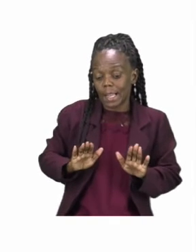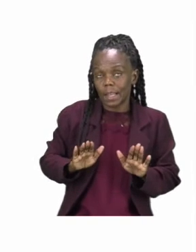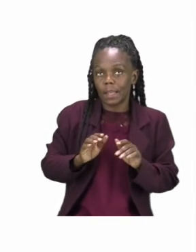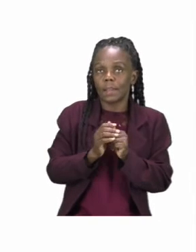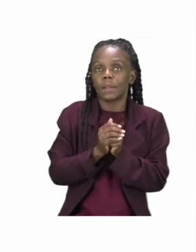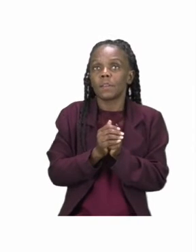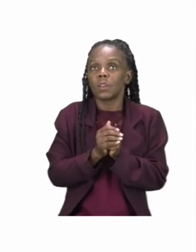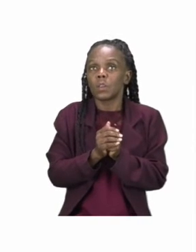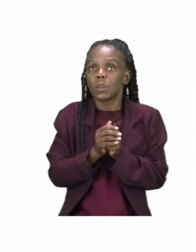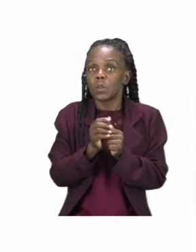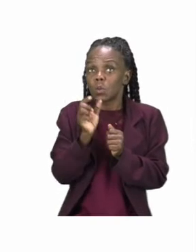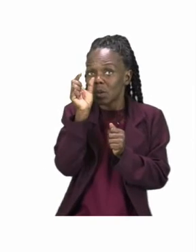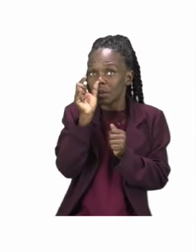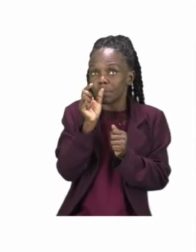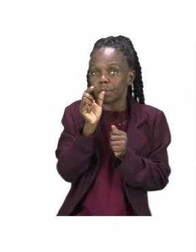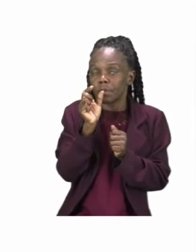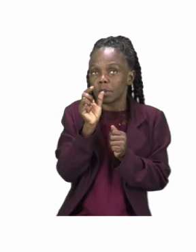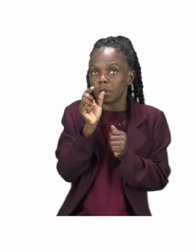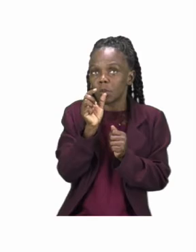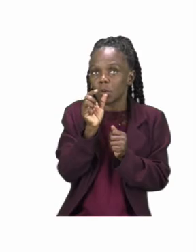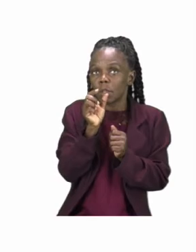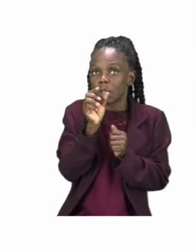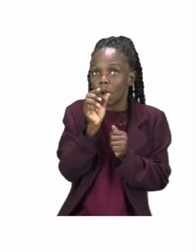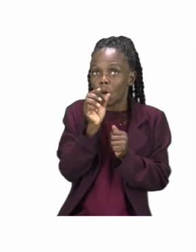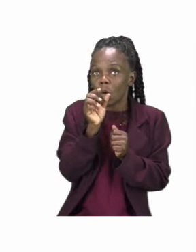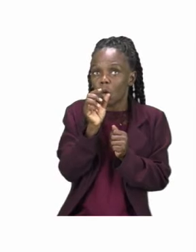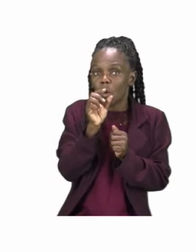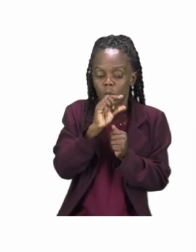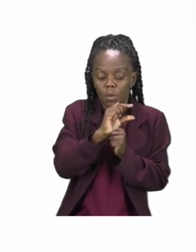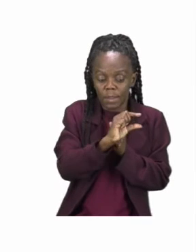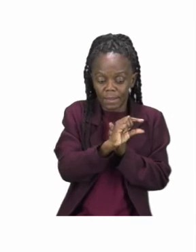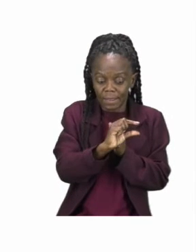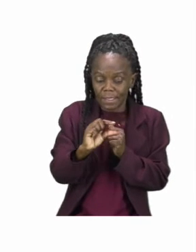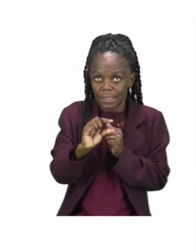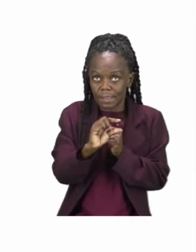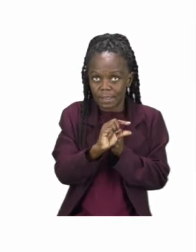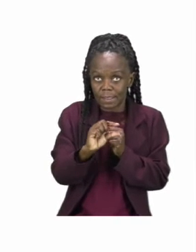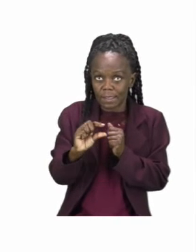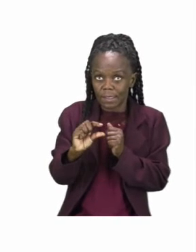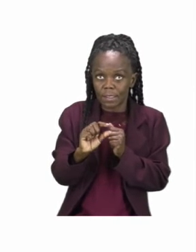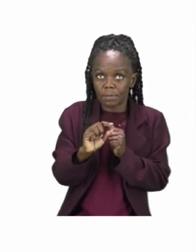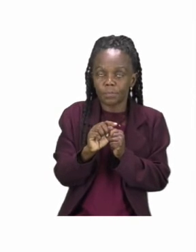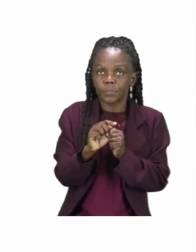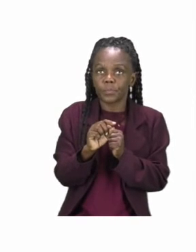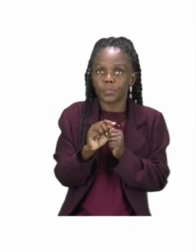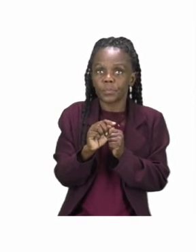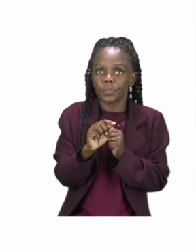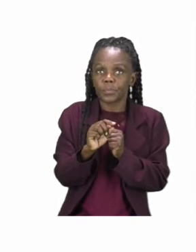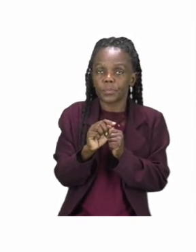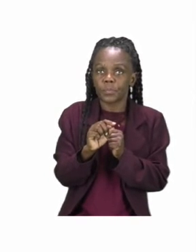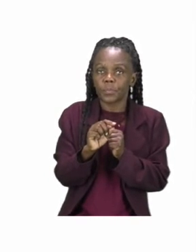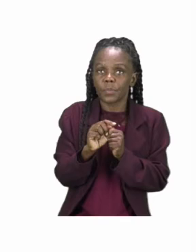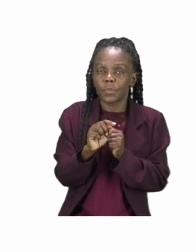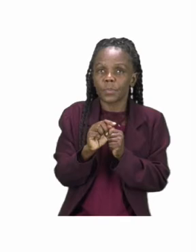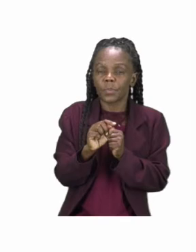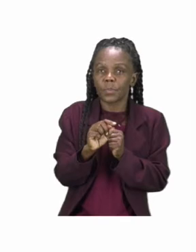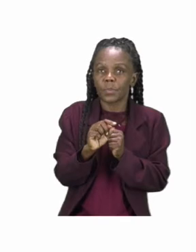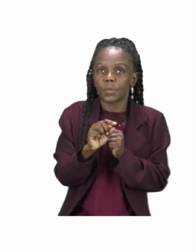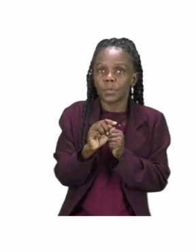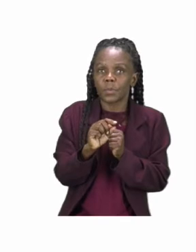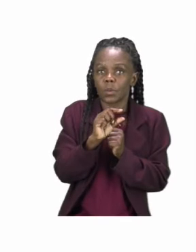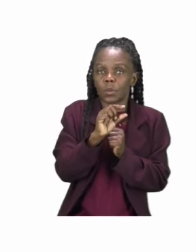hello, hello, how are you? I'm good, I'm great, I'm wonderful. Hooray! Hi friends! I'm